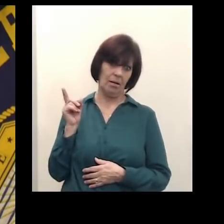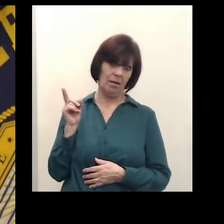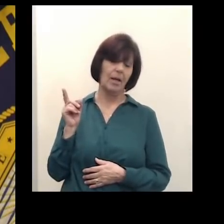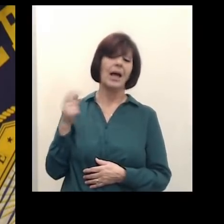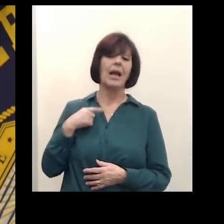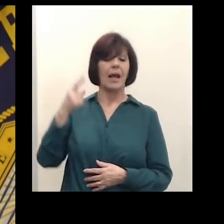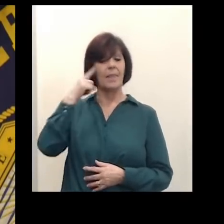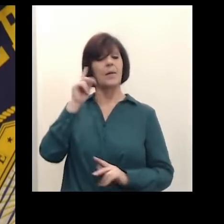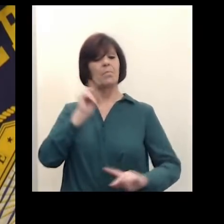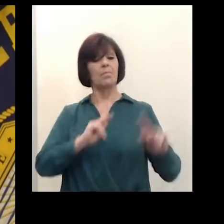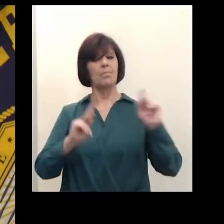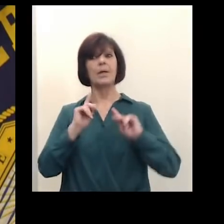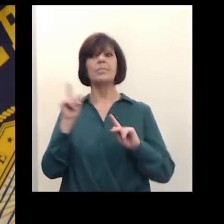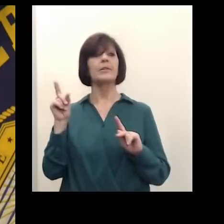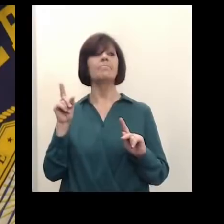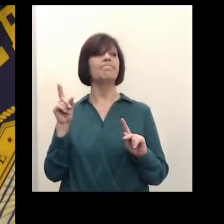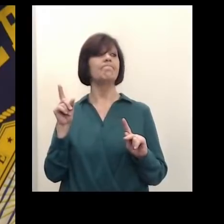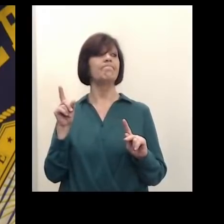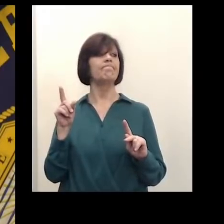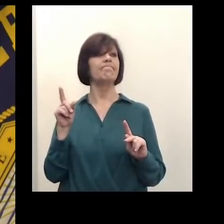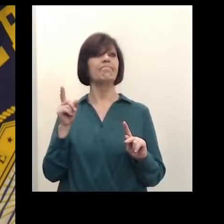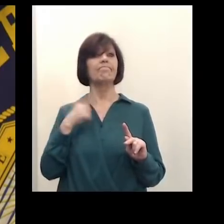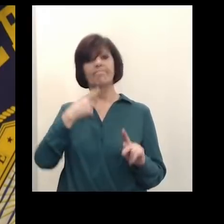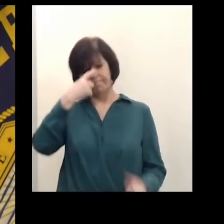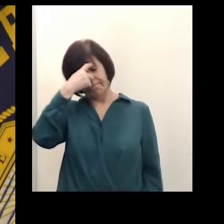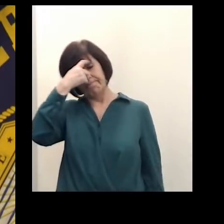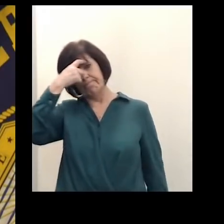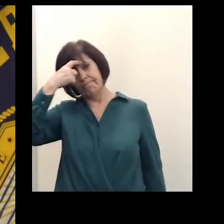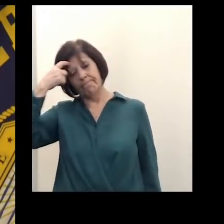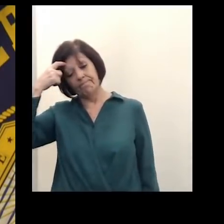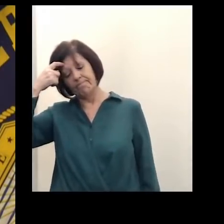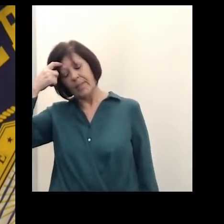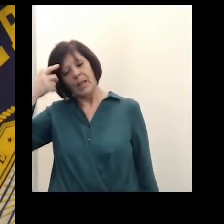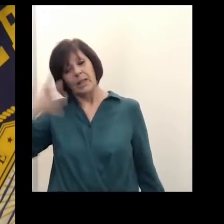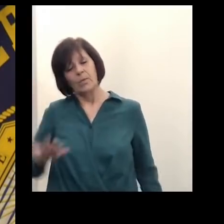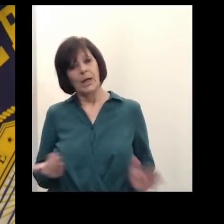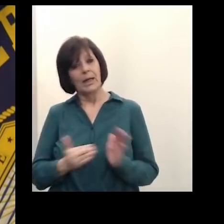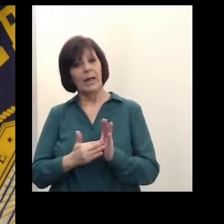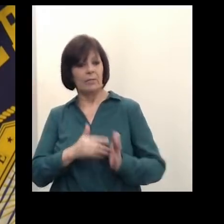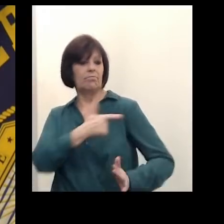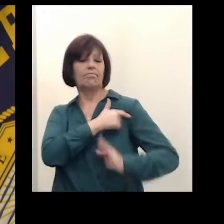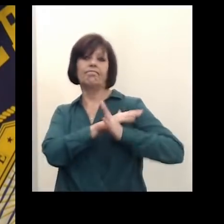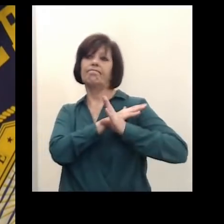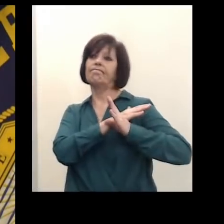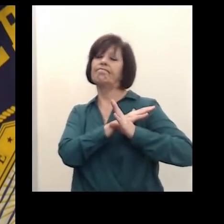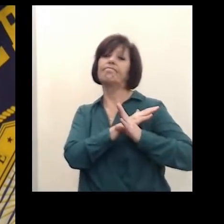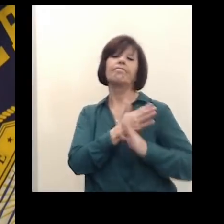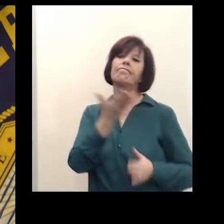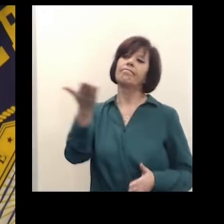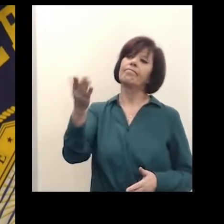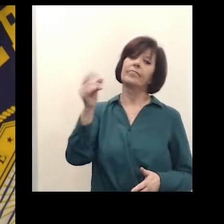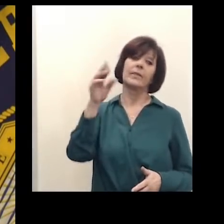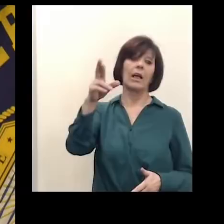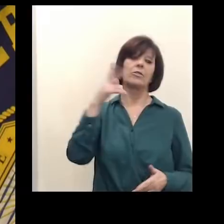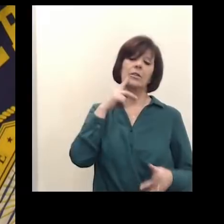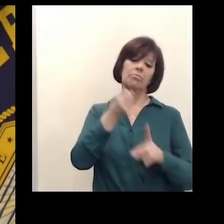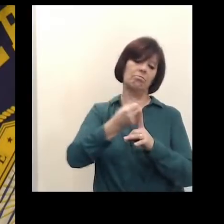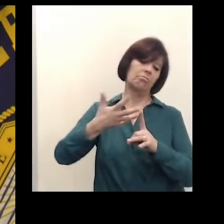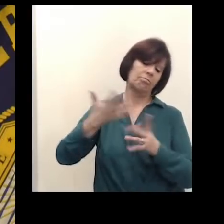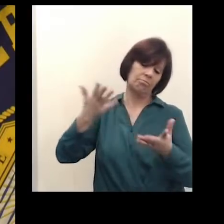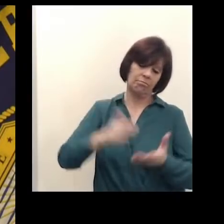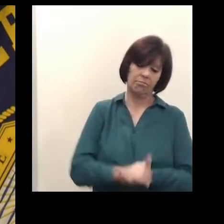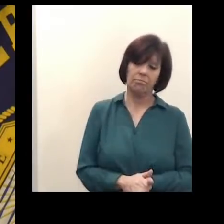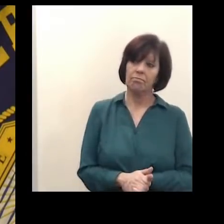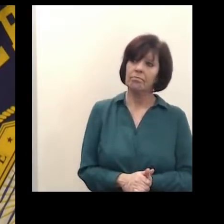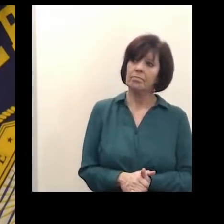are, in some ways, are dealing with PTSD associated with it, and they don't want to go through it again. But I'll turn it over to the doctors to go into a little greater detail.